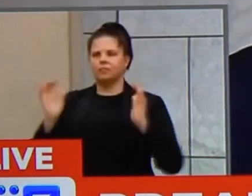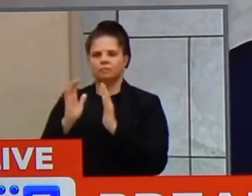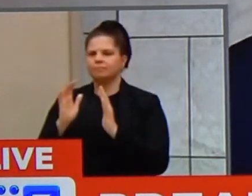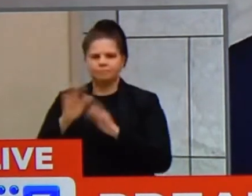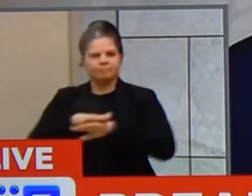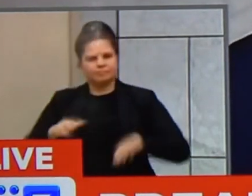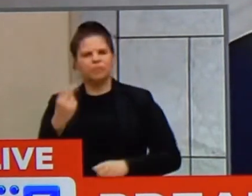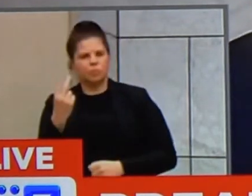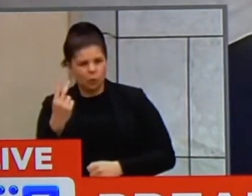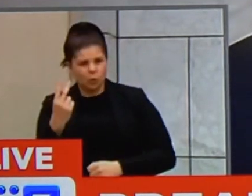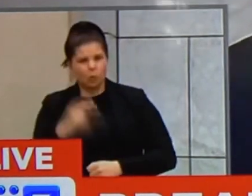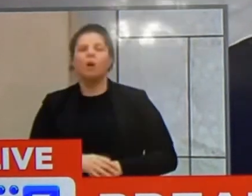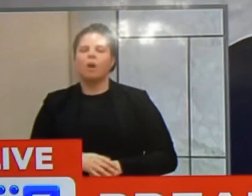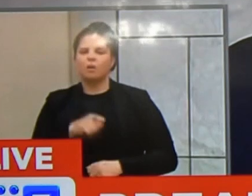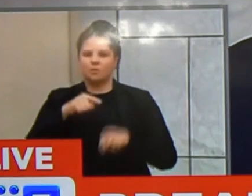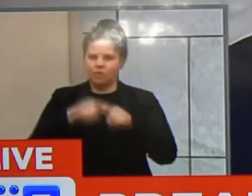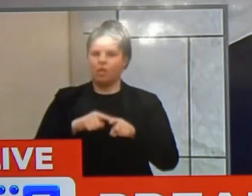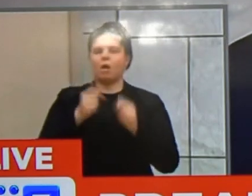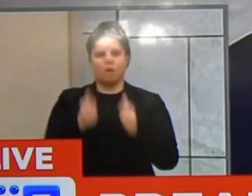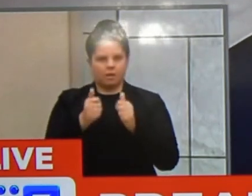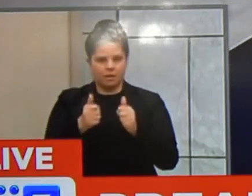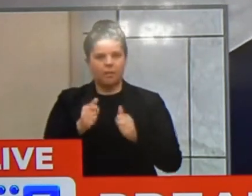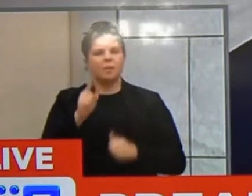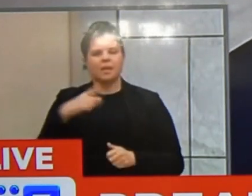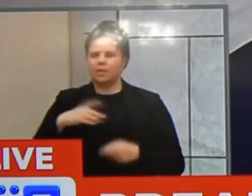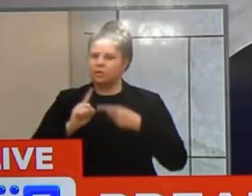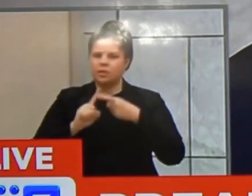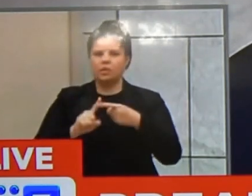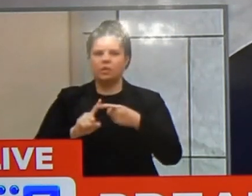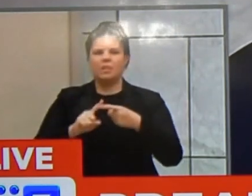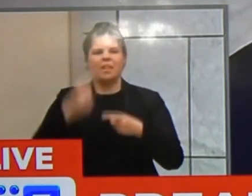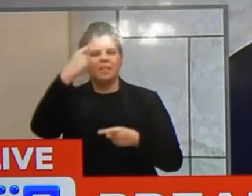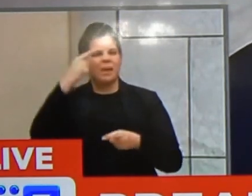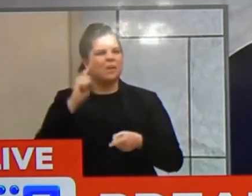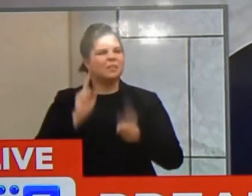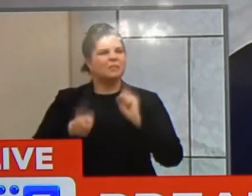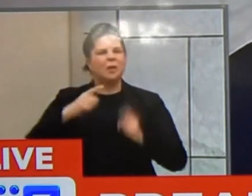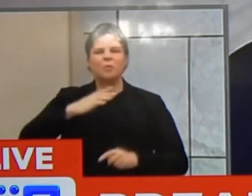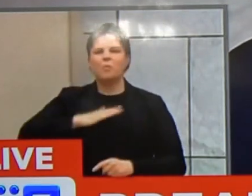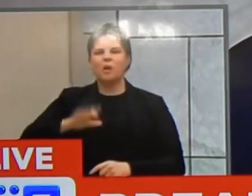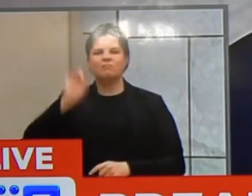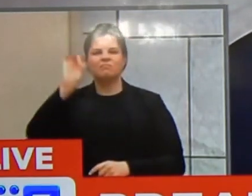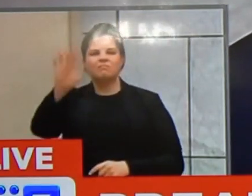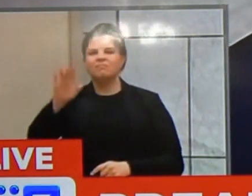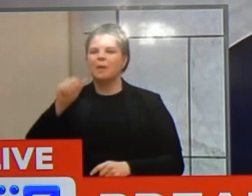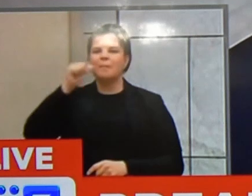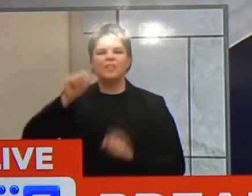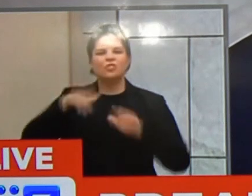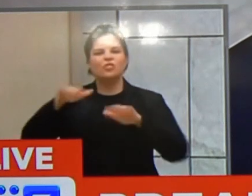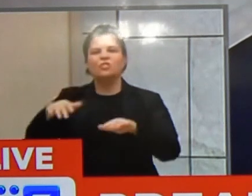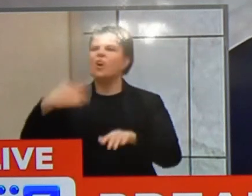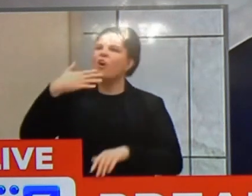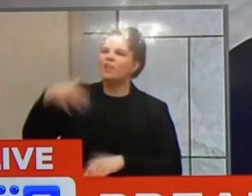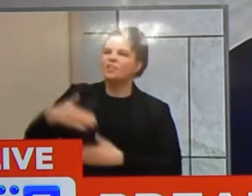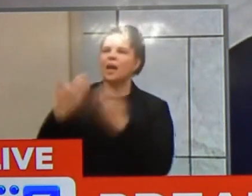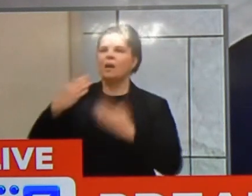continue to do this. Doesn't matter what the temperature is. If it's a warm day, don't go on masses down the beach. That's a simple instruction